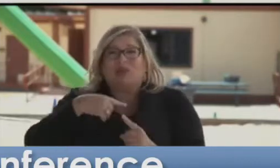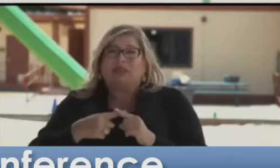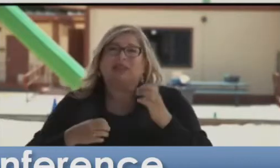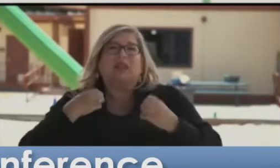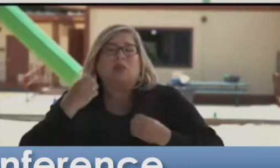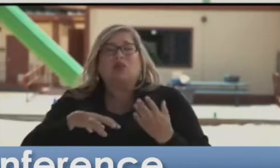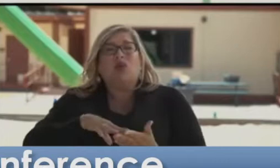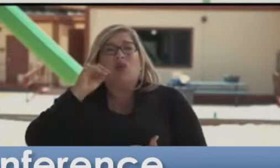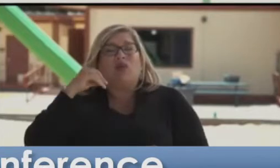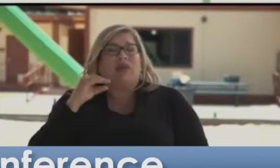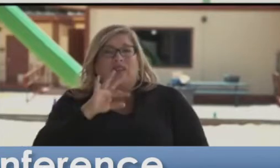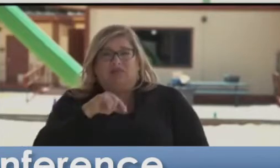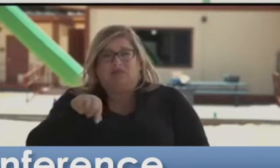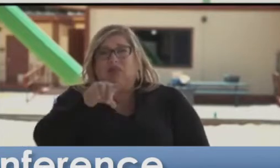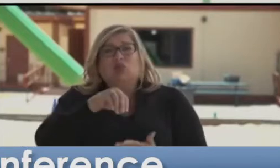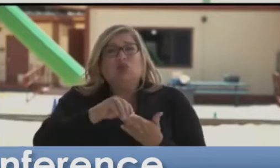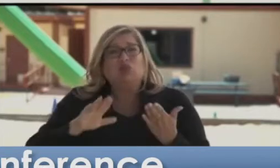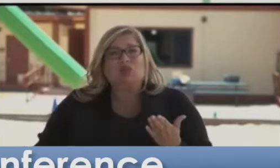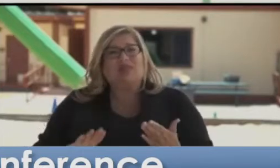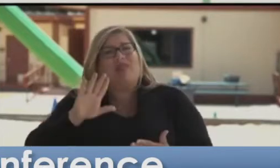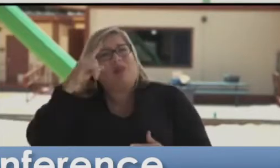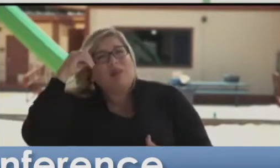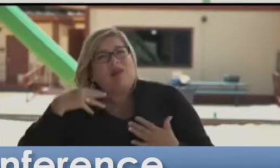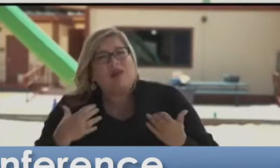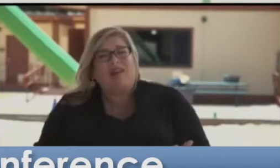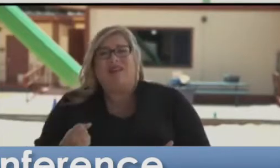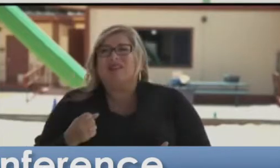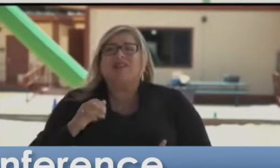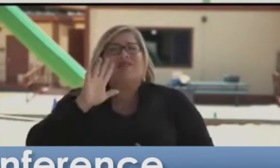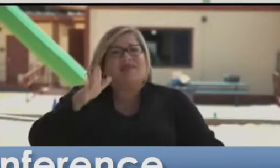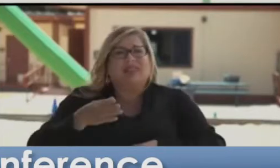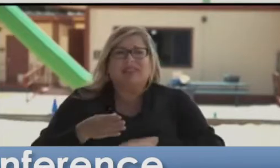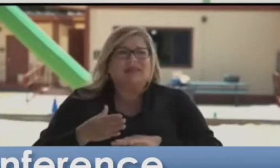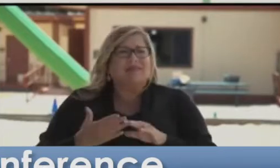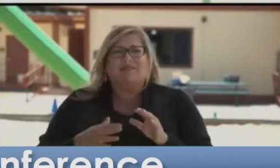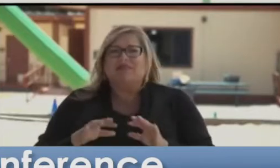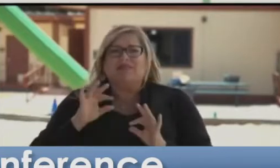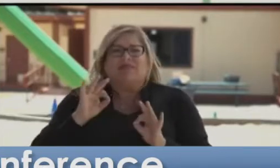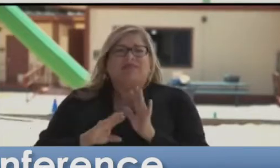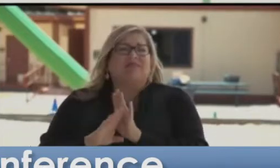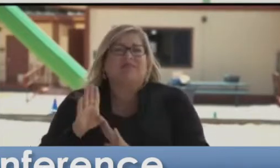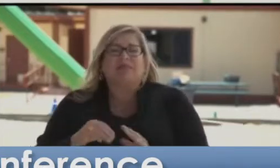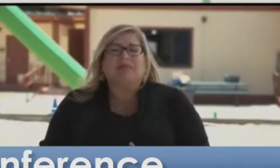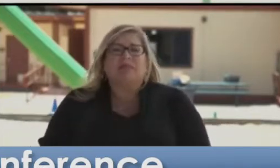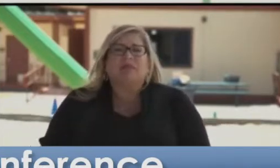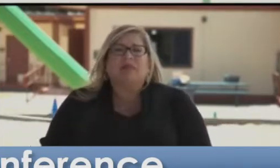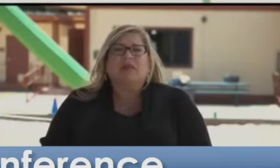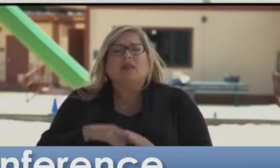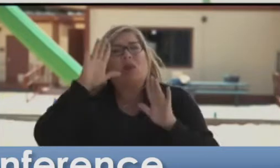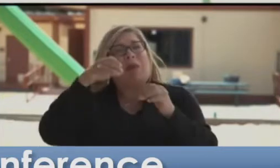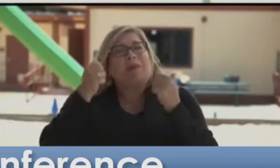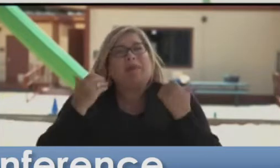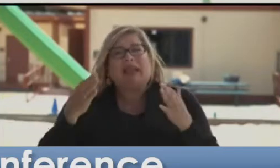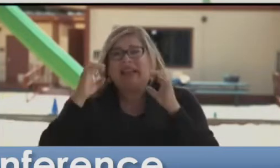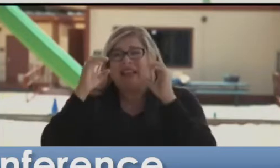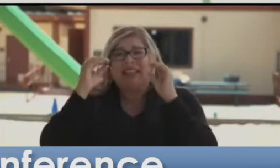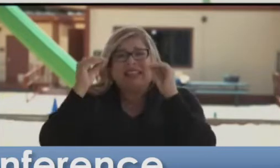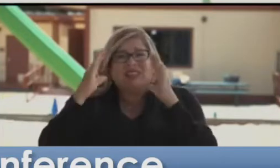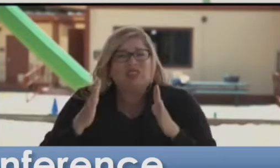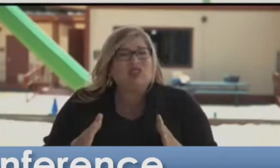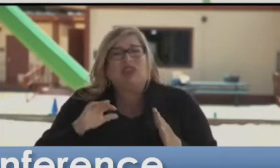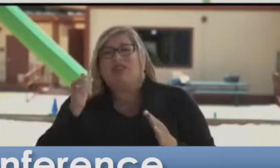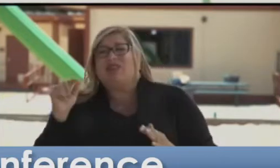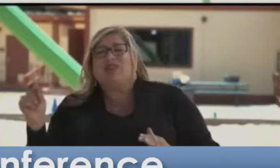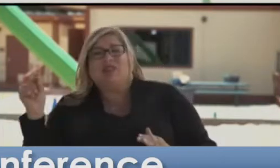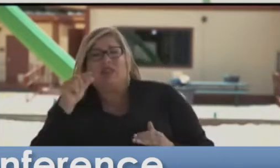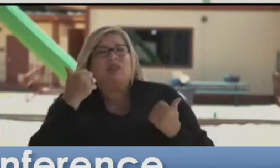students, their mental health and their well-being. We know it. We know the stories. In spite of the great efforts of so many educators and others who've tried to